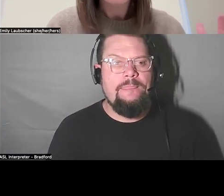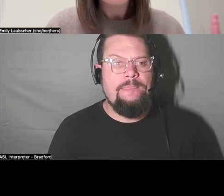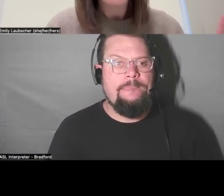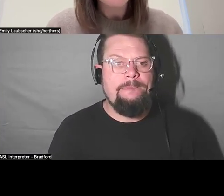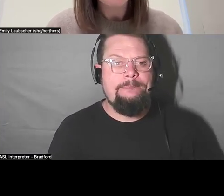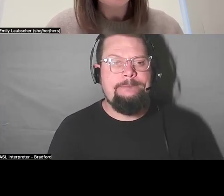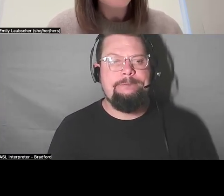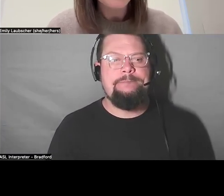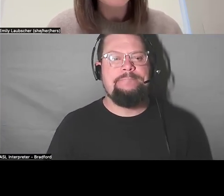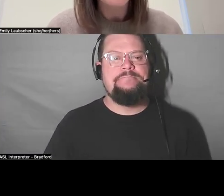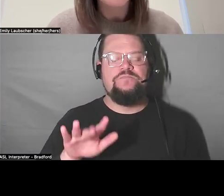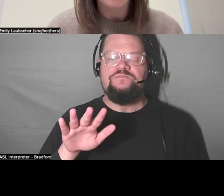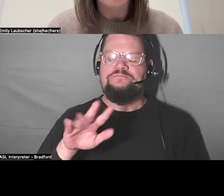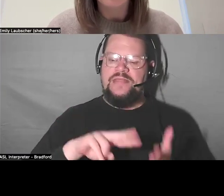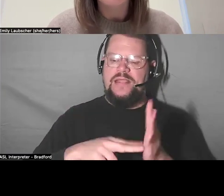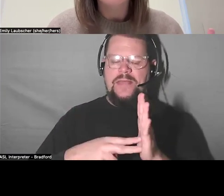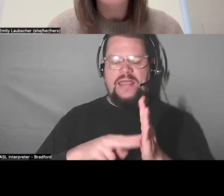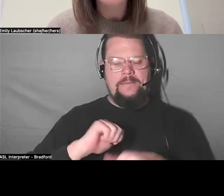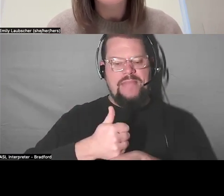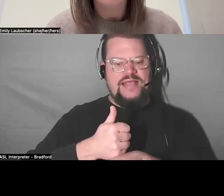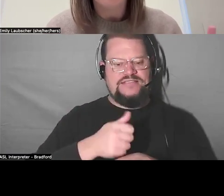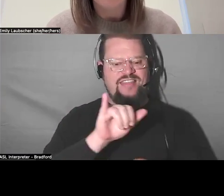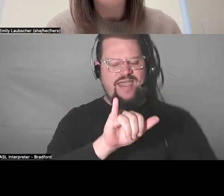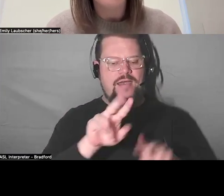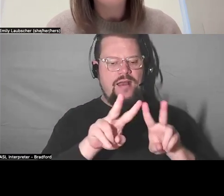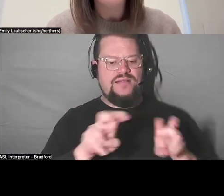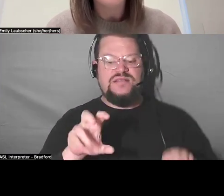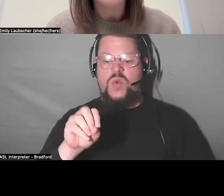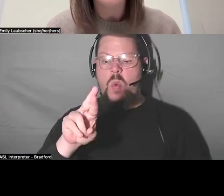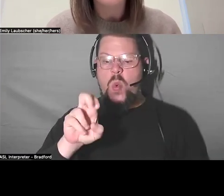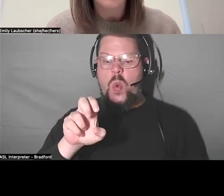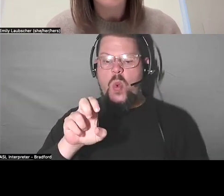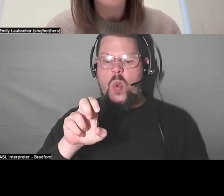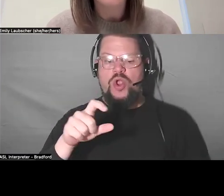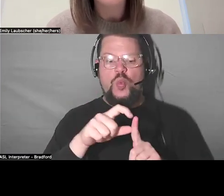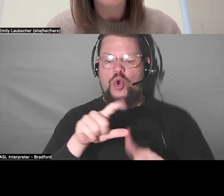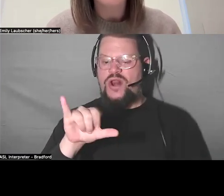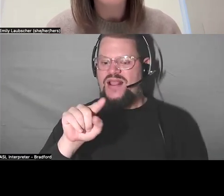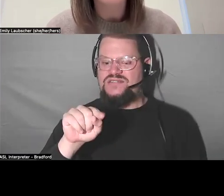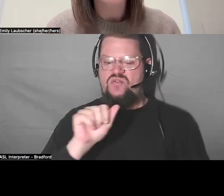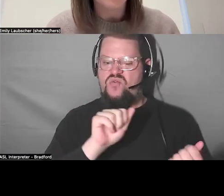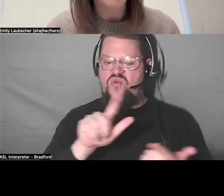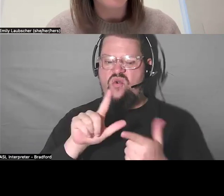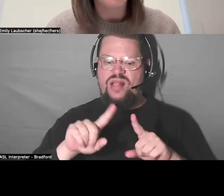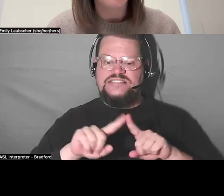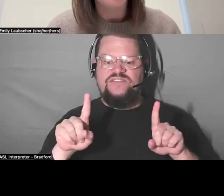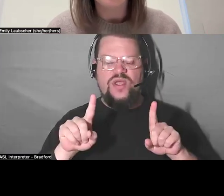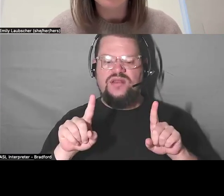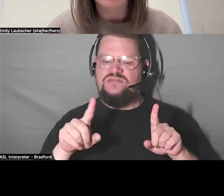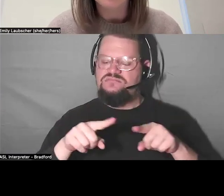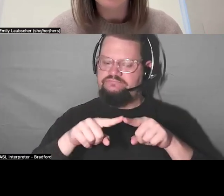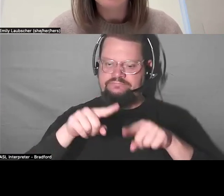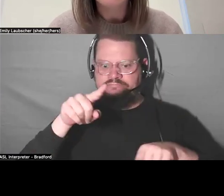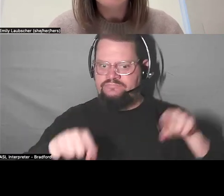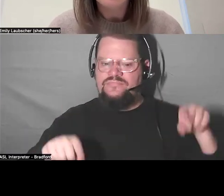So we can see from this analysis that core word lists are all different and actually quite substantially different from